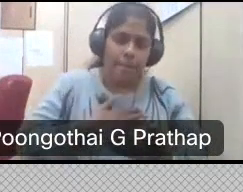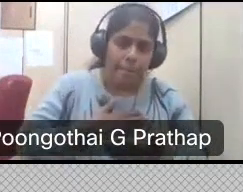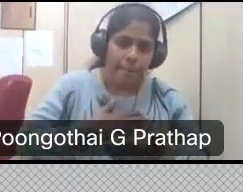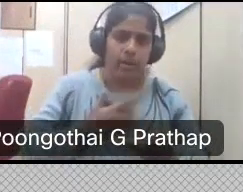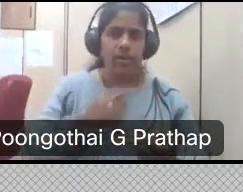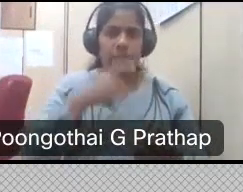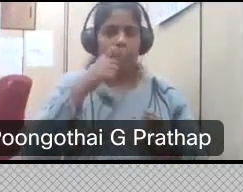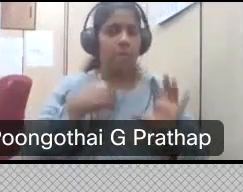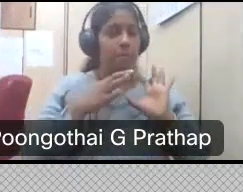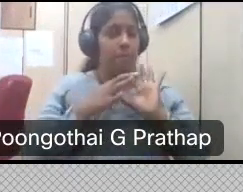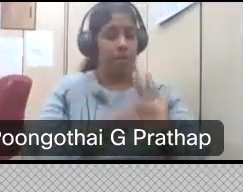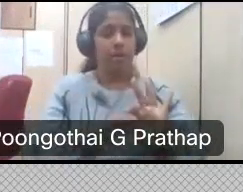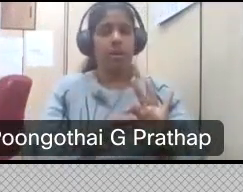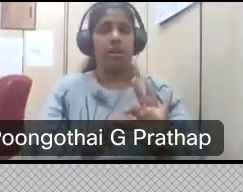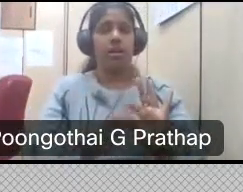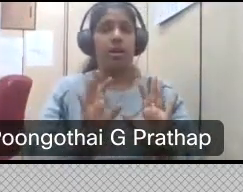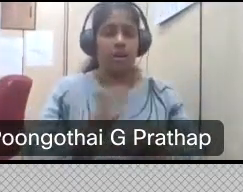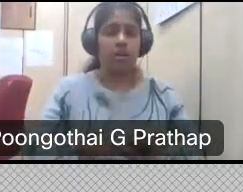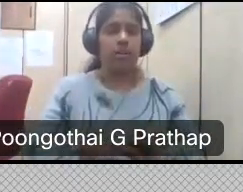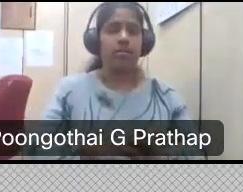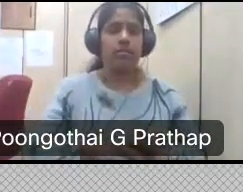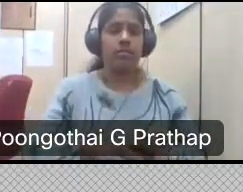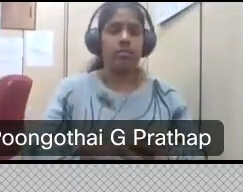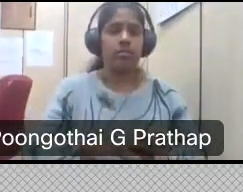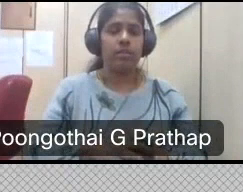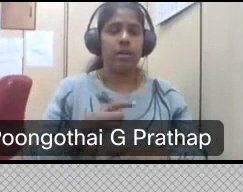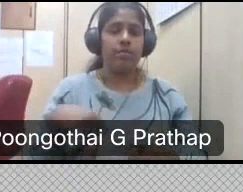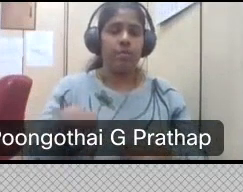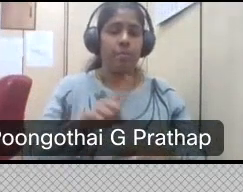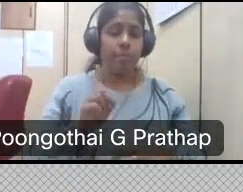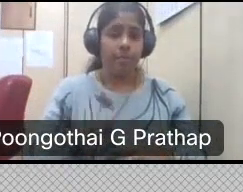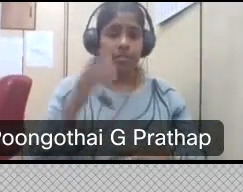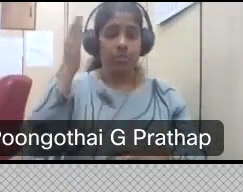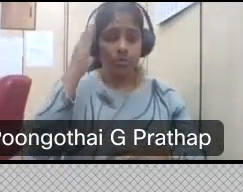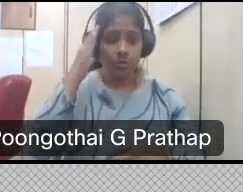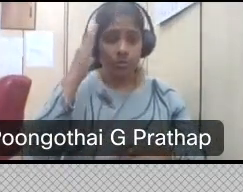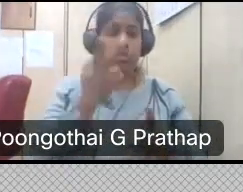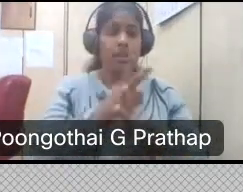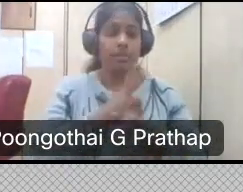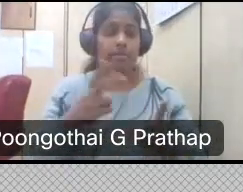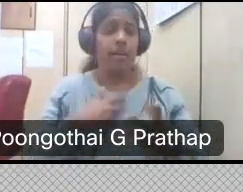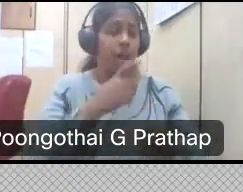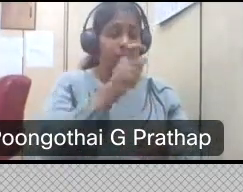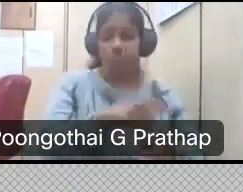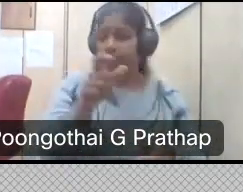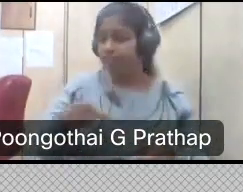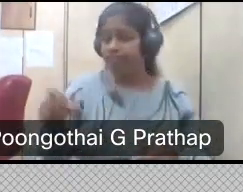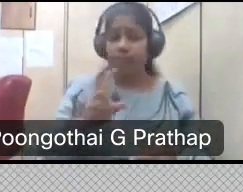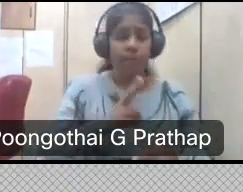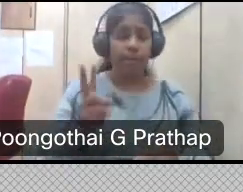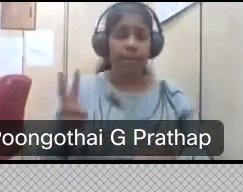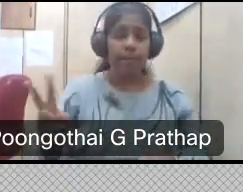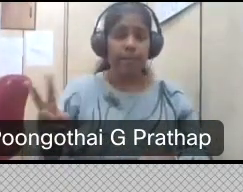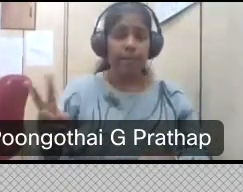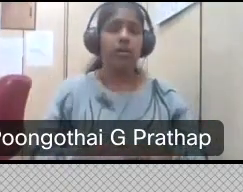bonsai. We have to know asymmetry and difference is a scheme of God to test our vision, to